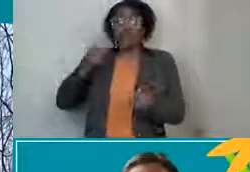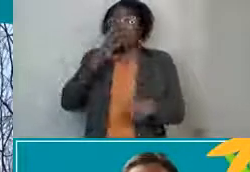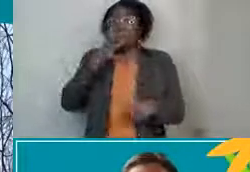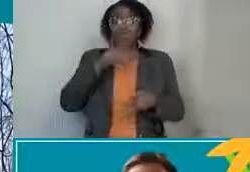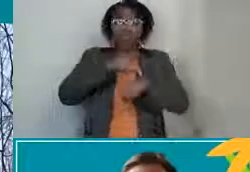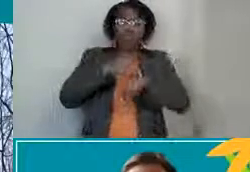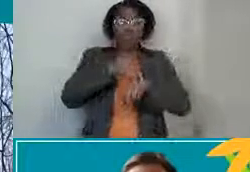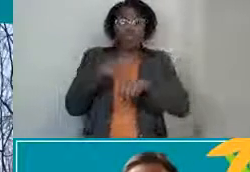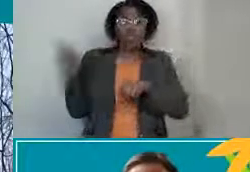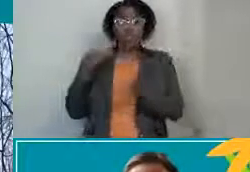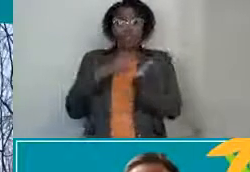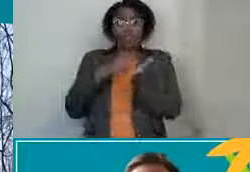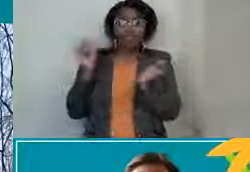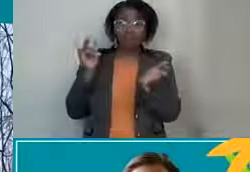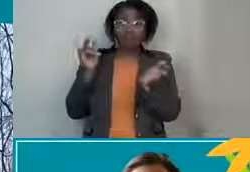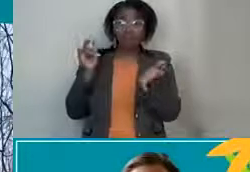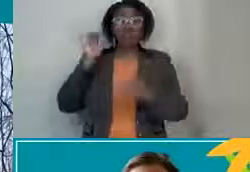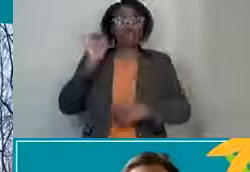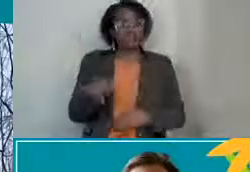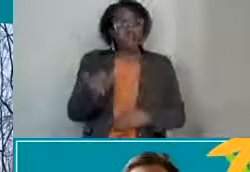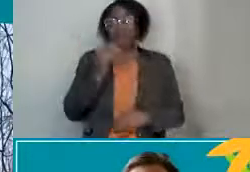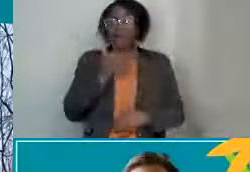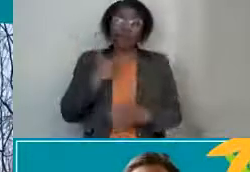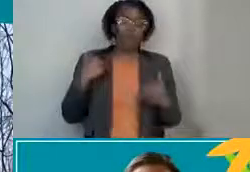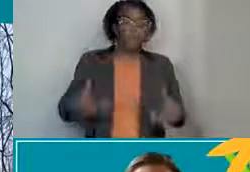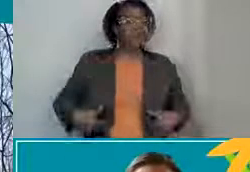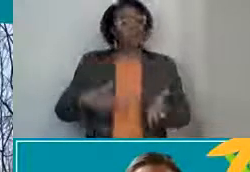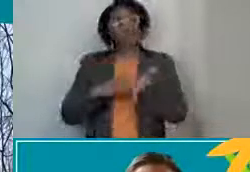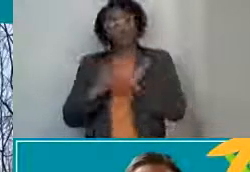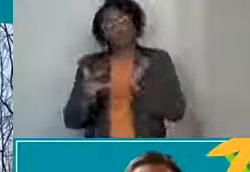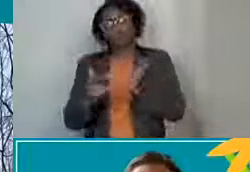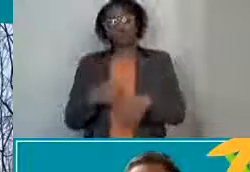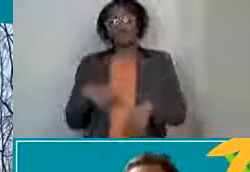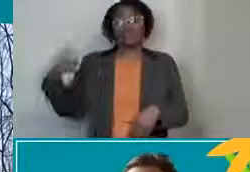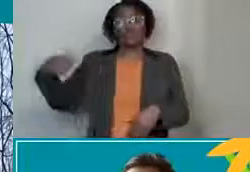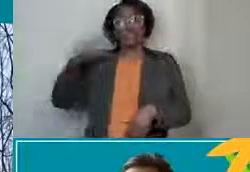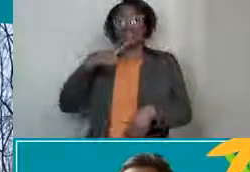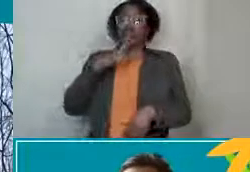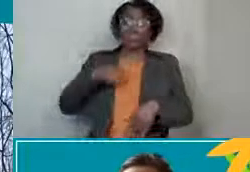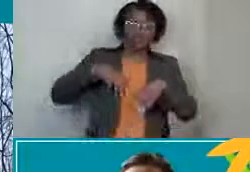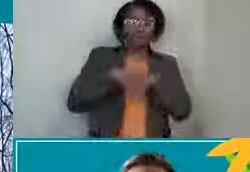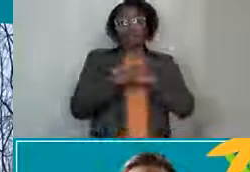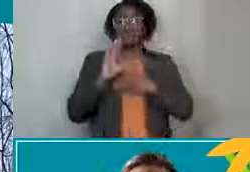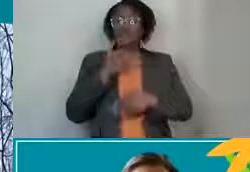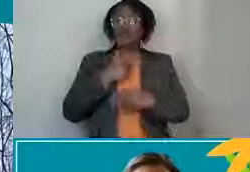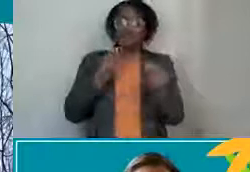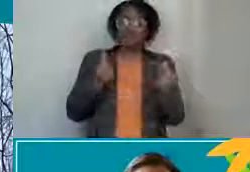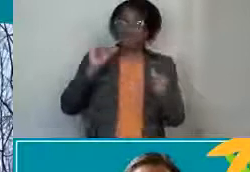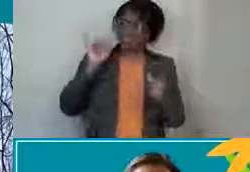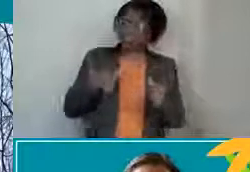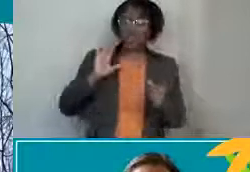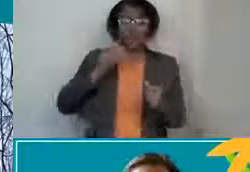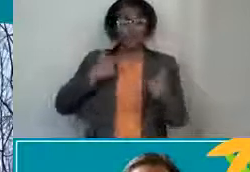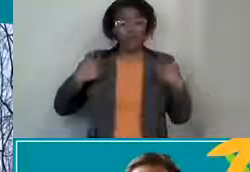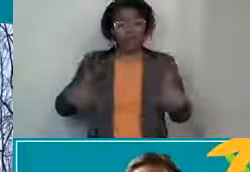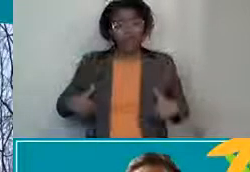from the same way that our bodies have been extracted from. So they trespass our lands like they trespass our bodies.